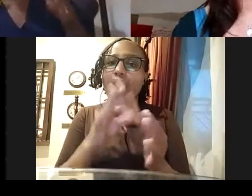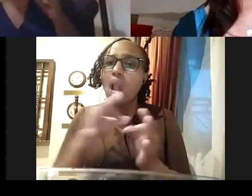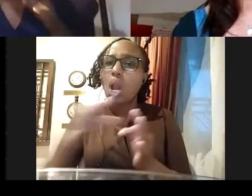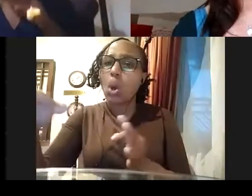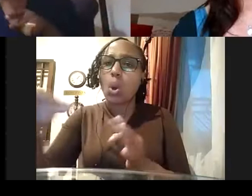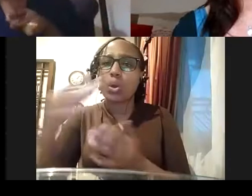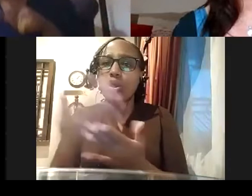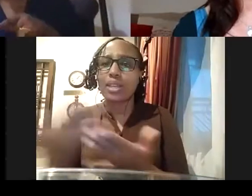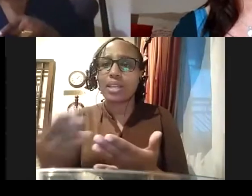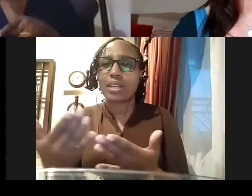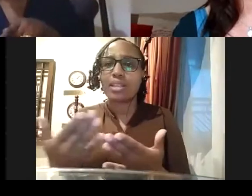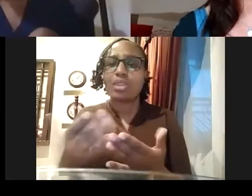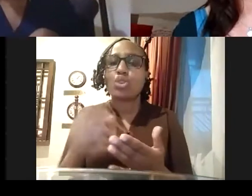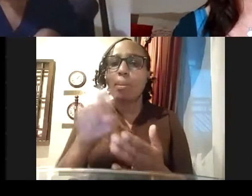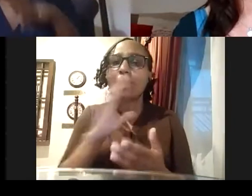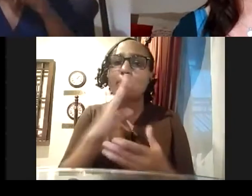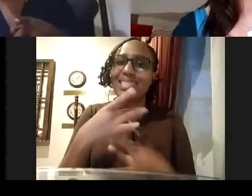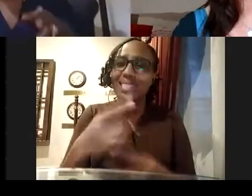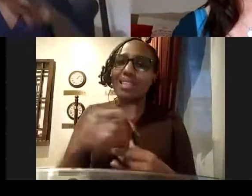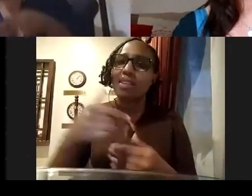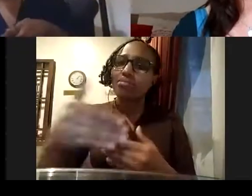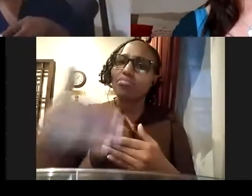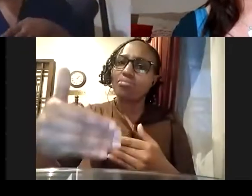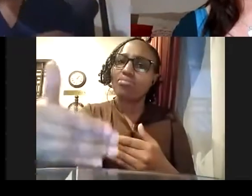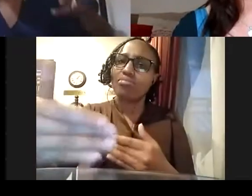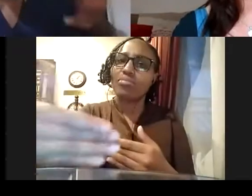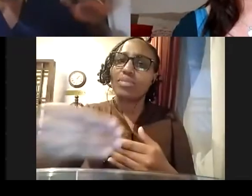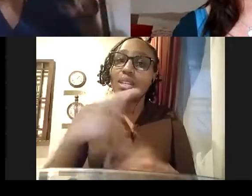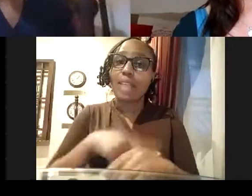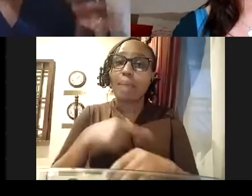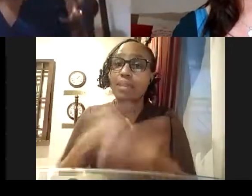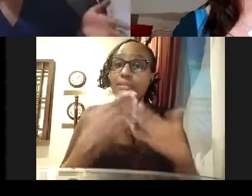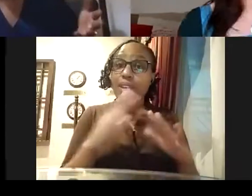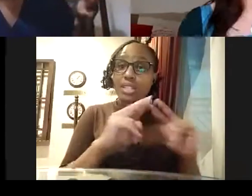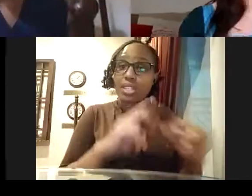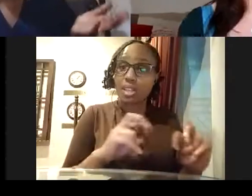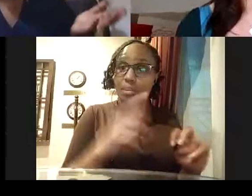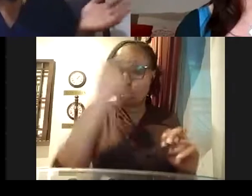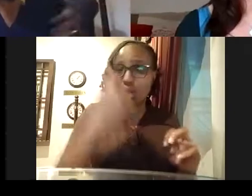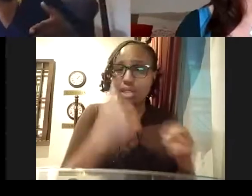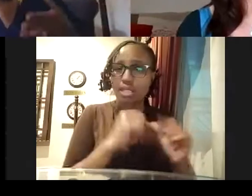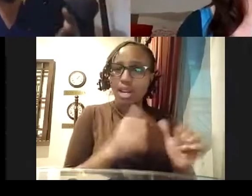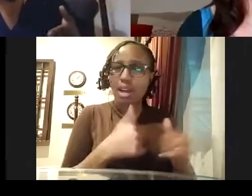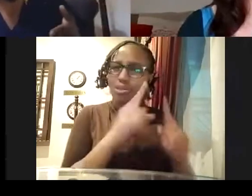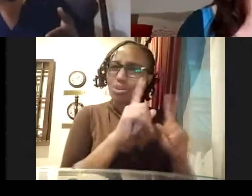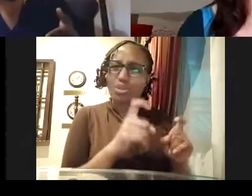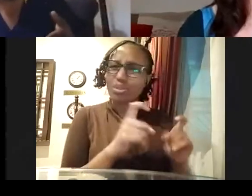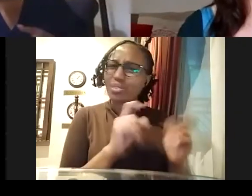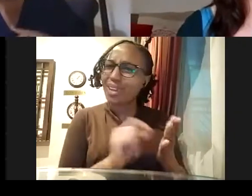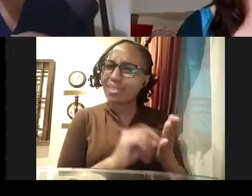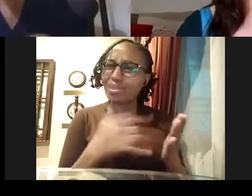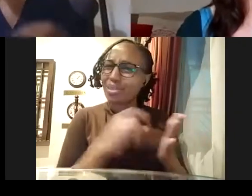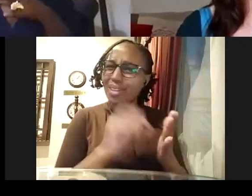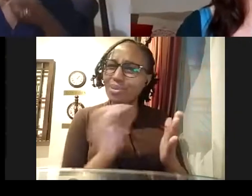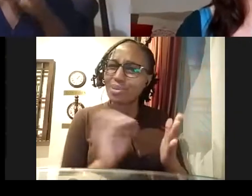you still must be interested in this thing. And the research, when I was done with it, because I still had questions about if I was gonna write this book in those 8 months of reading about the